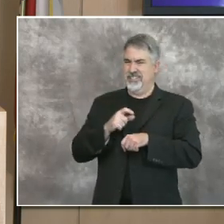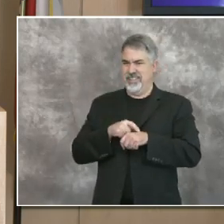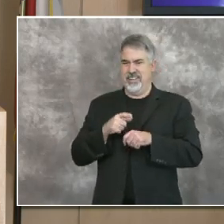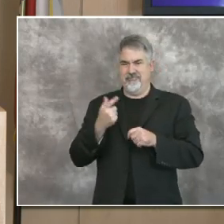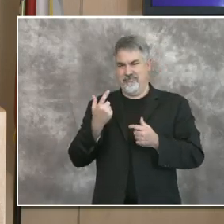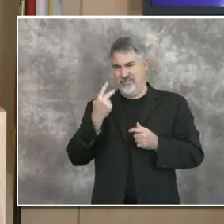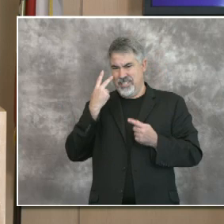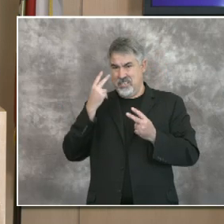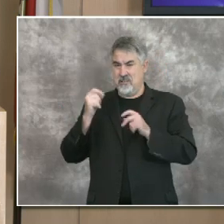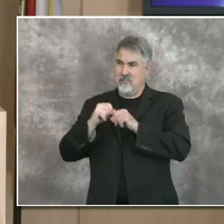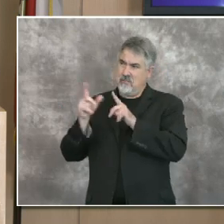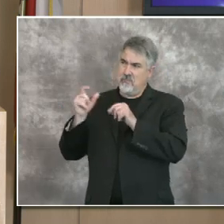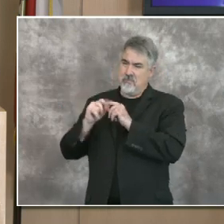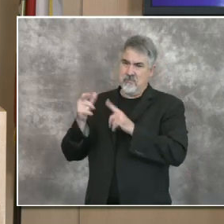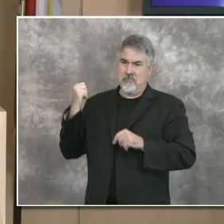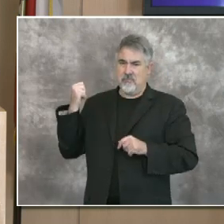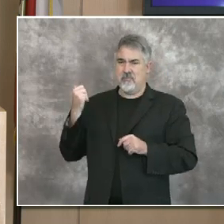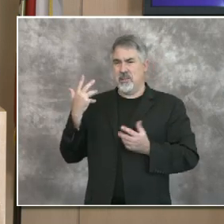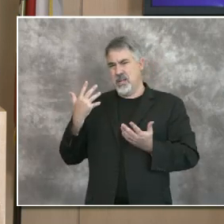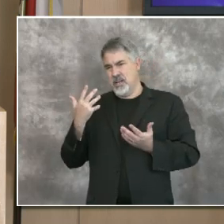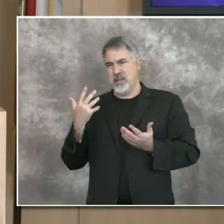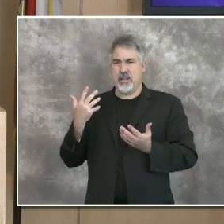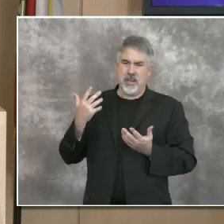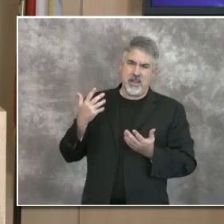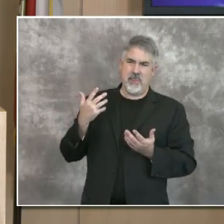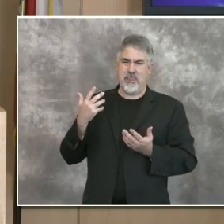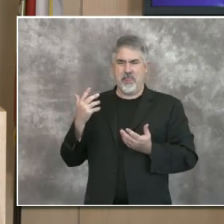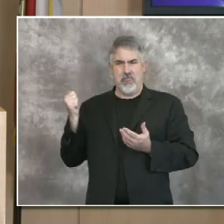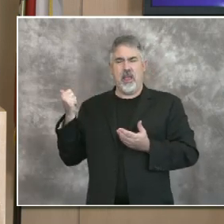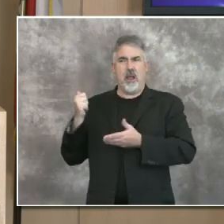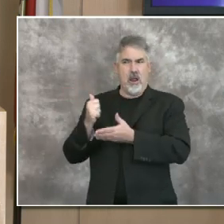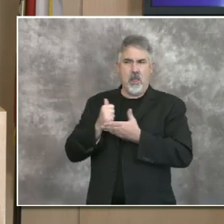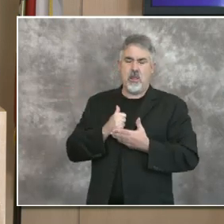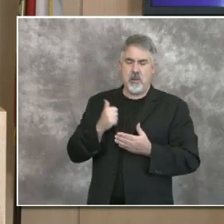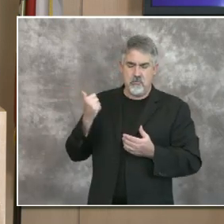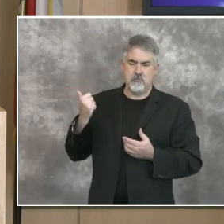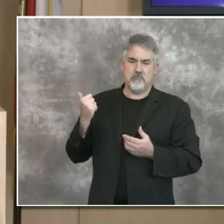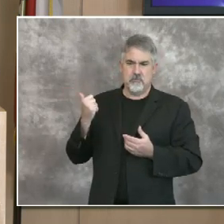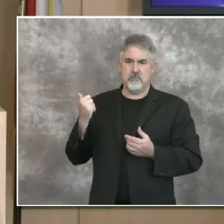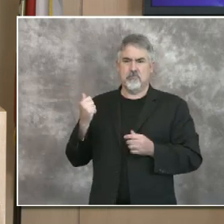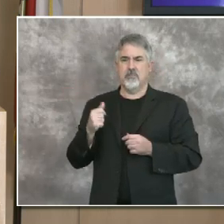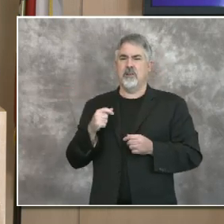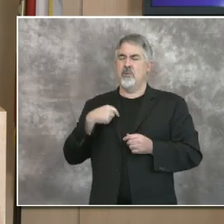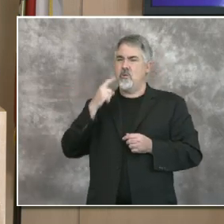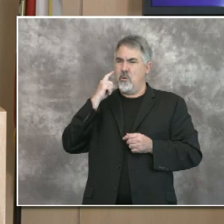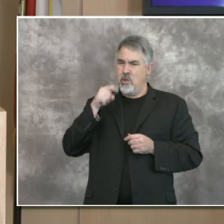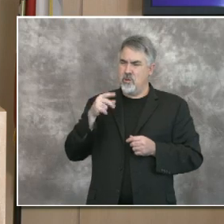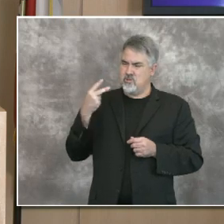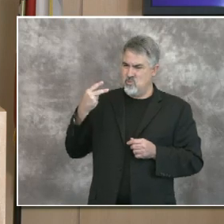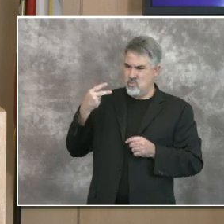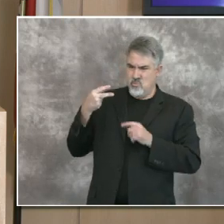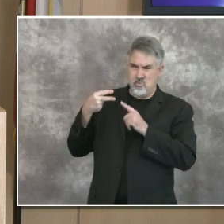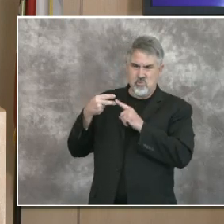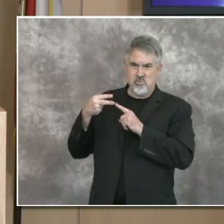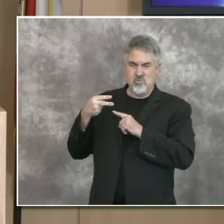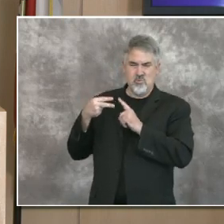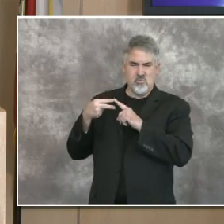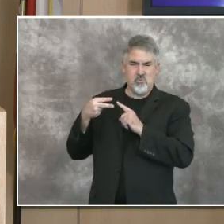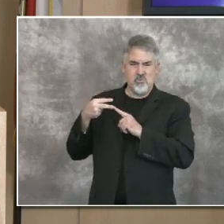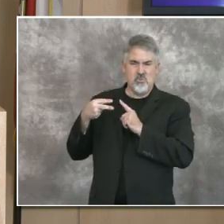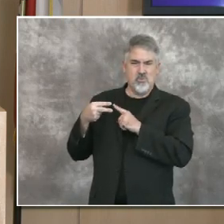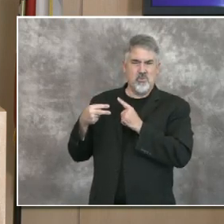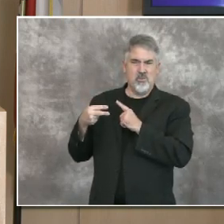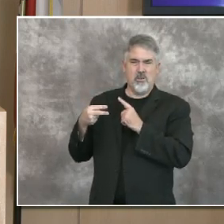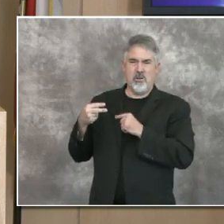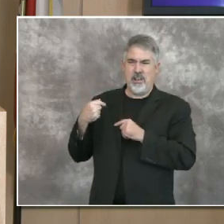today on that, which was helpful. So there's 2 criteria that we're not yet meeting. I have a